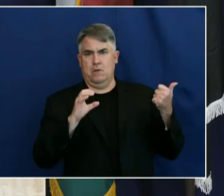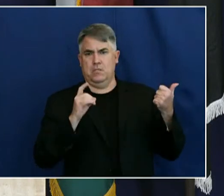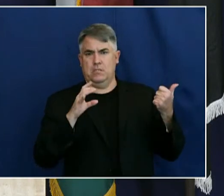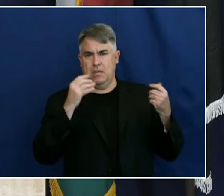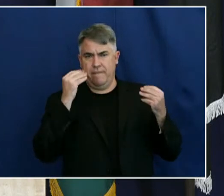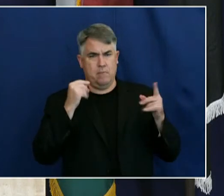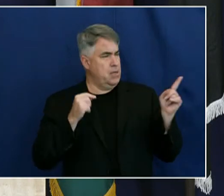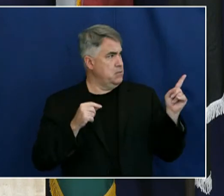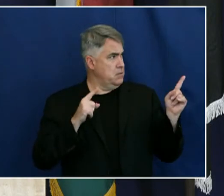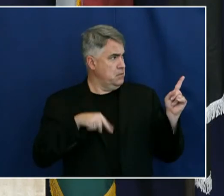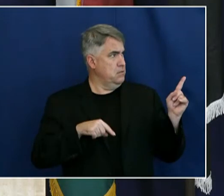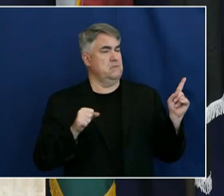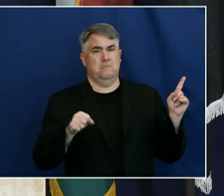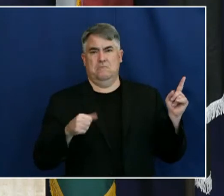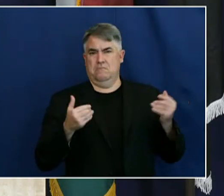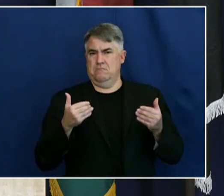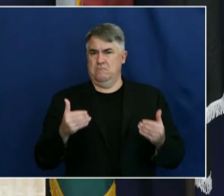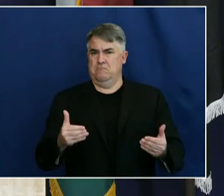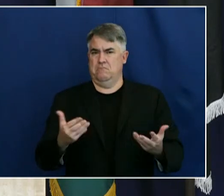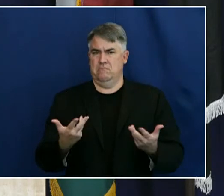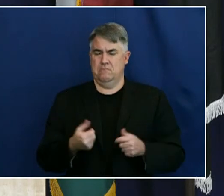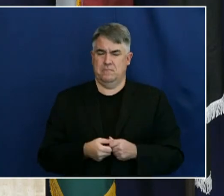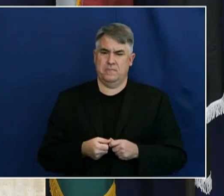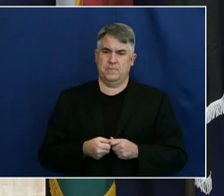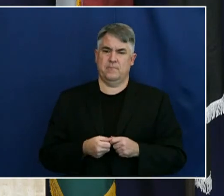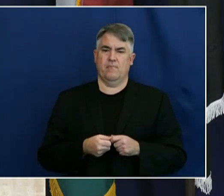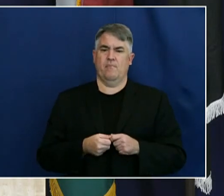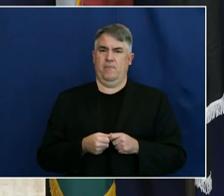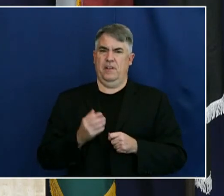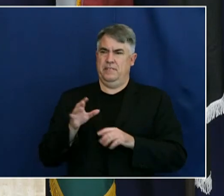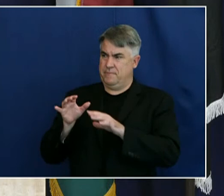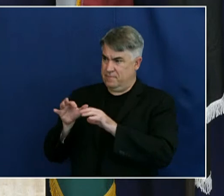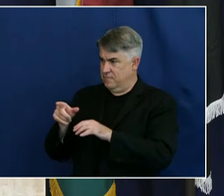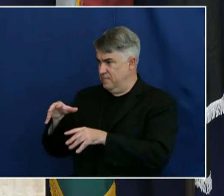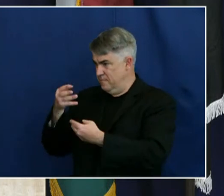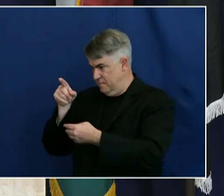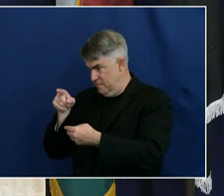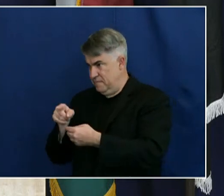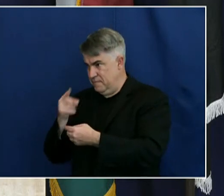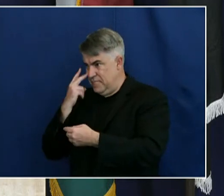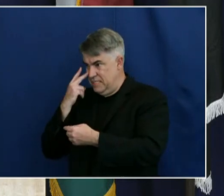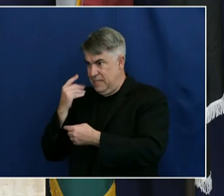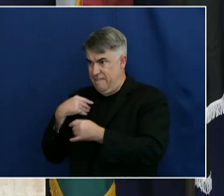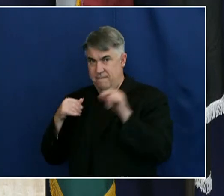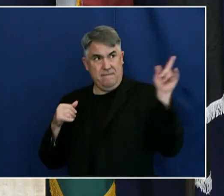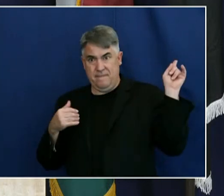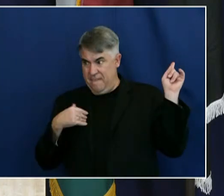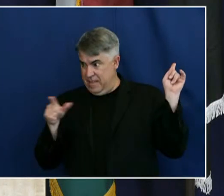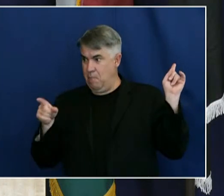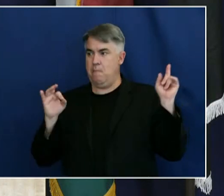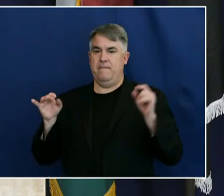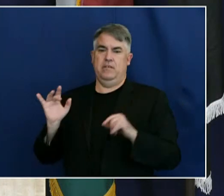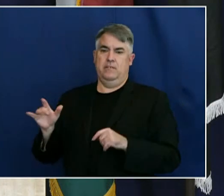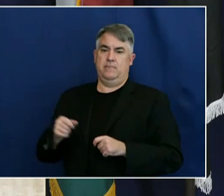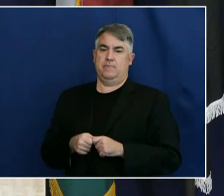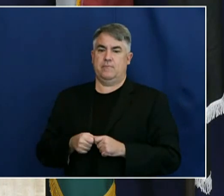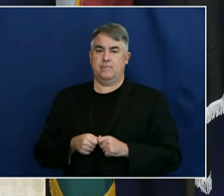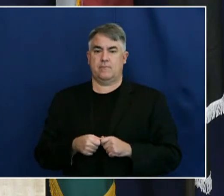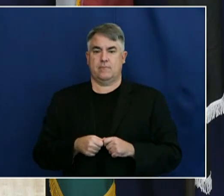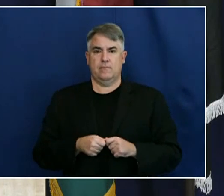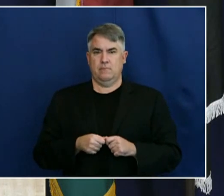and we wanted to make sure that these individuals also had access to the vaccine.